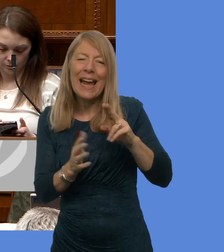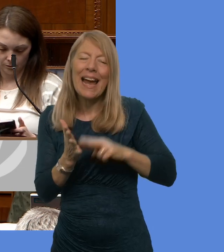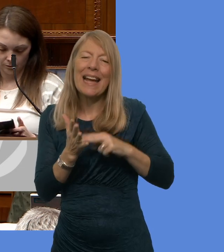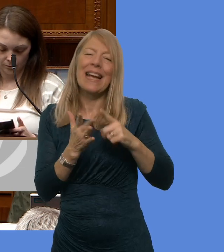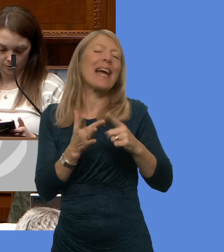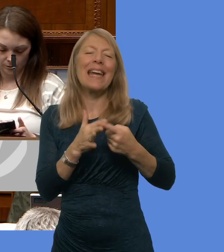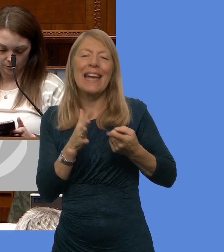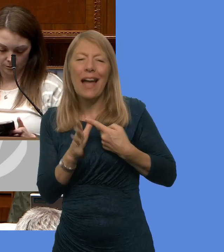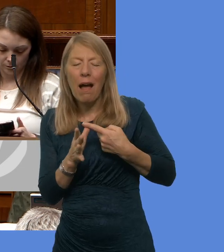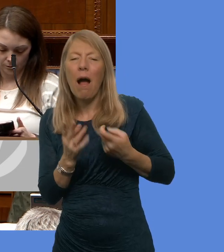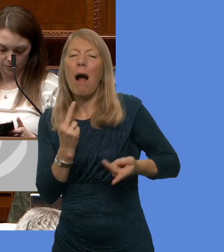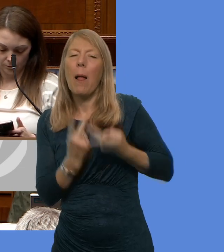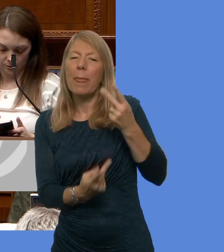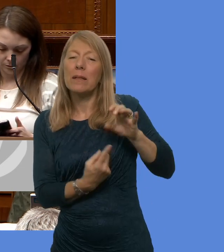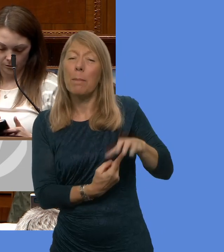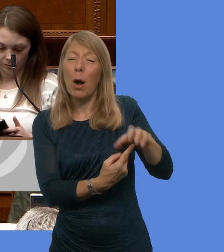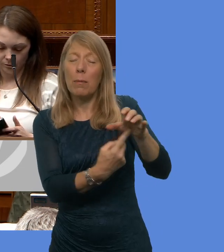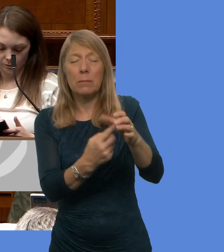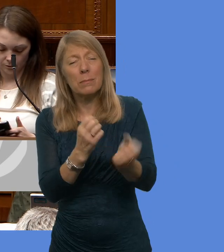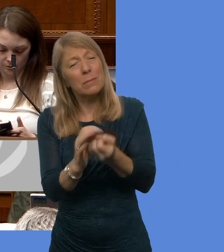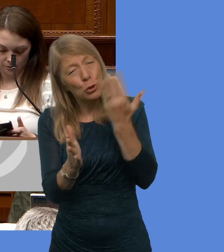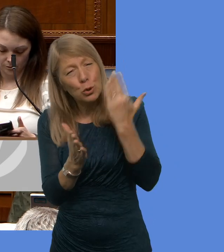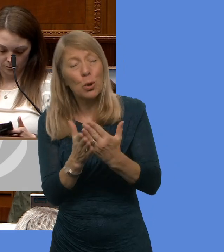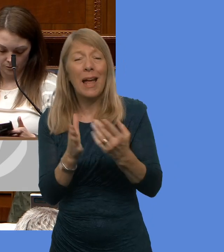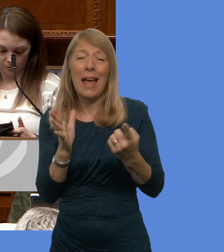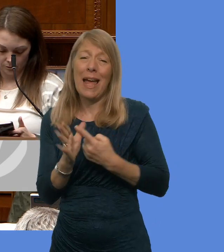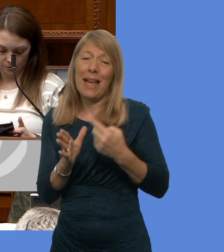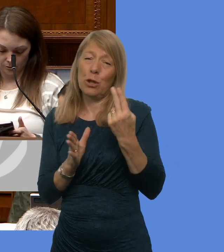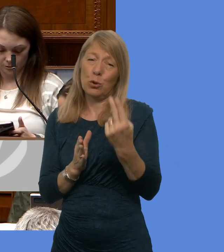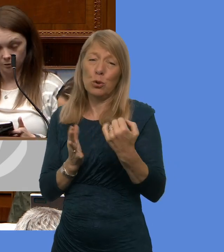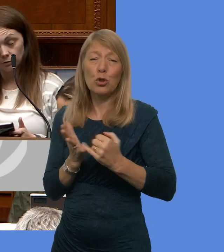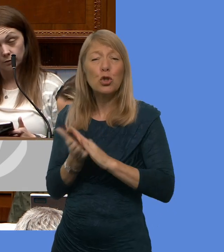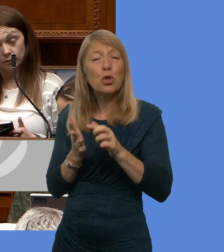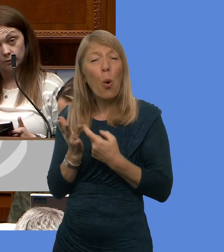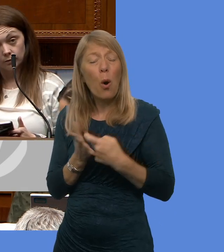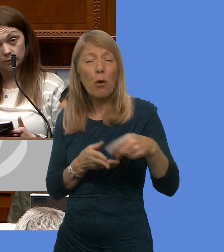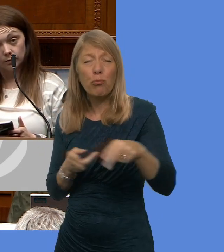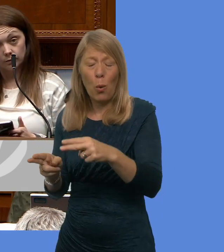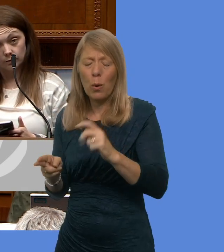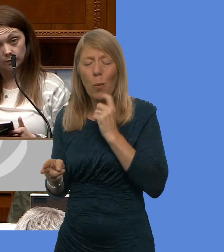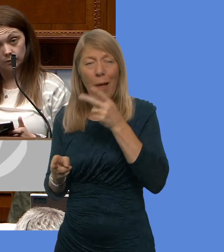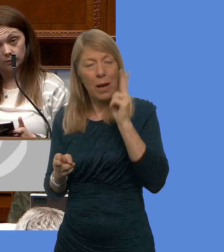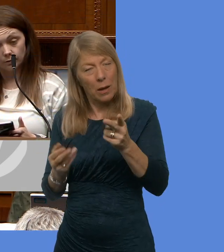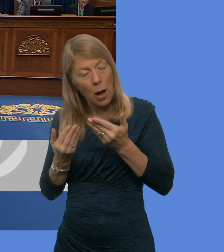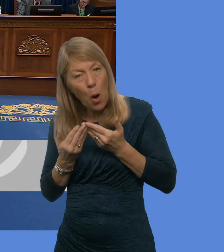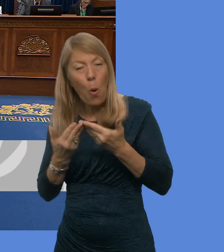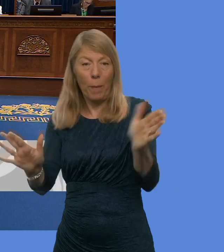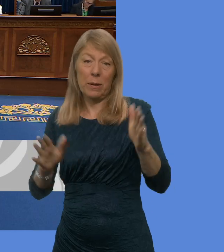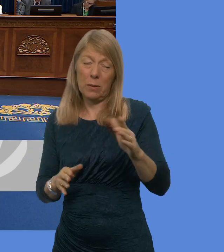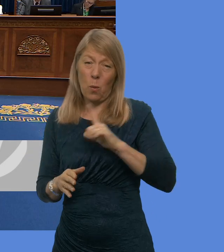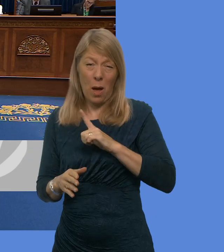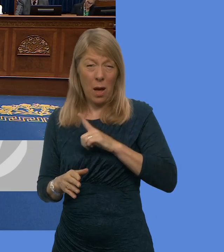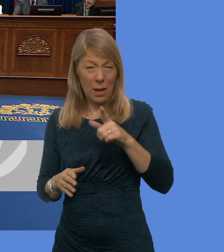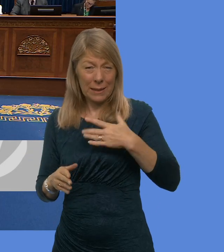have responsibility here, to make sure that the A2 Shore Road is opened as soon as possible permanently to two-way traffic? Thank you.